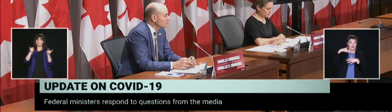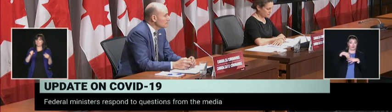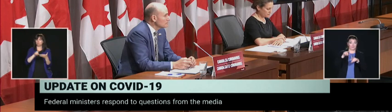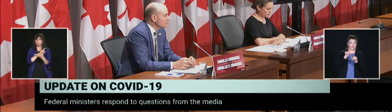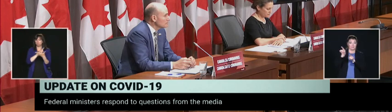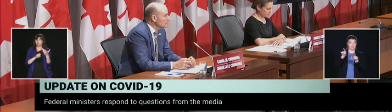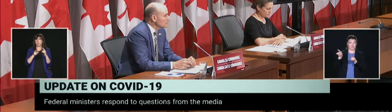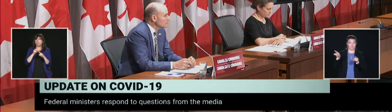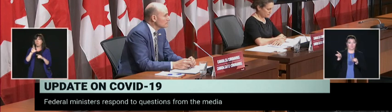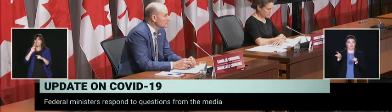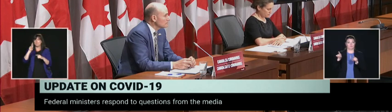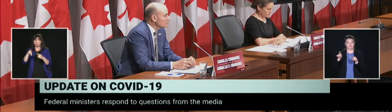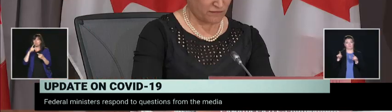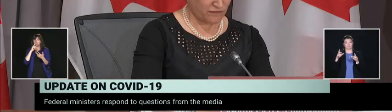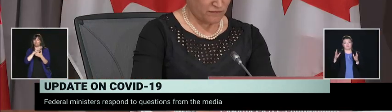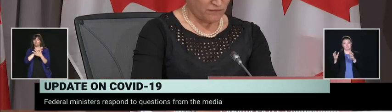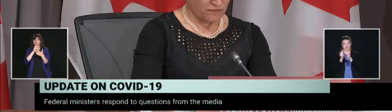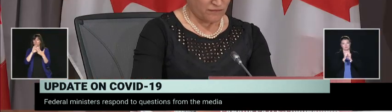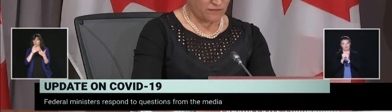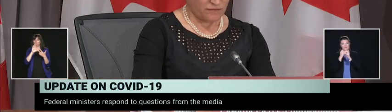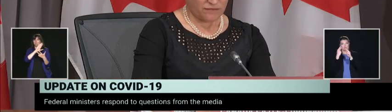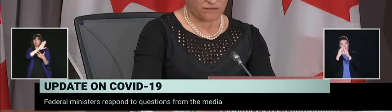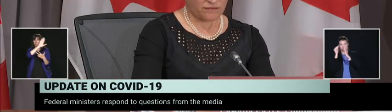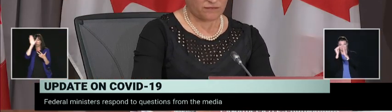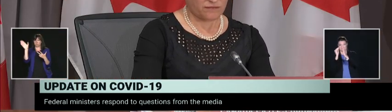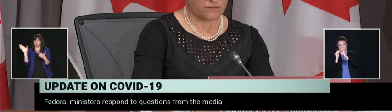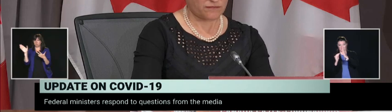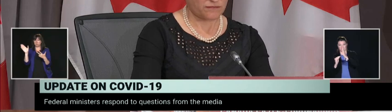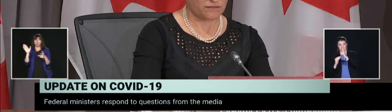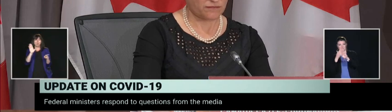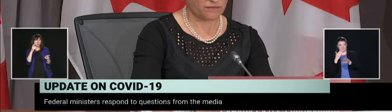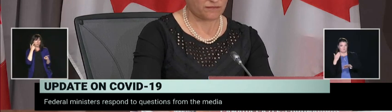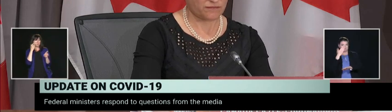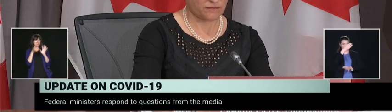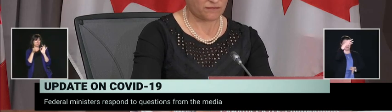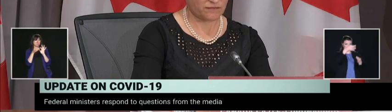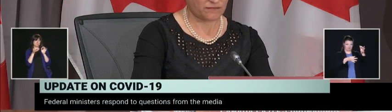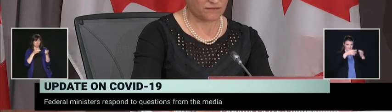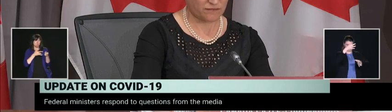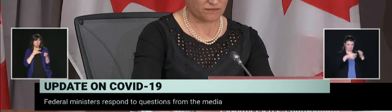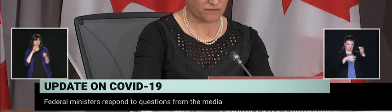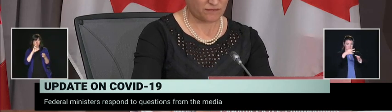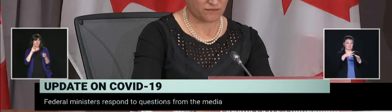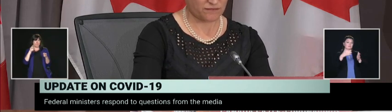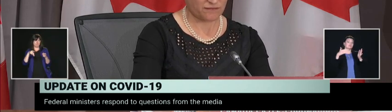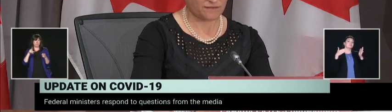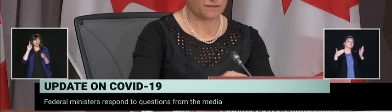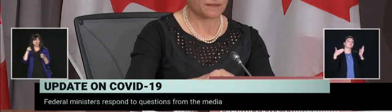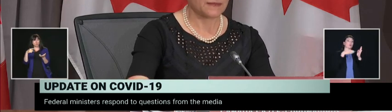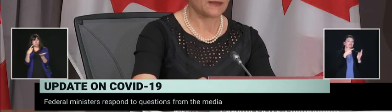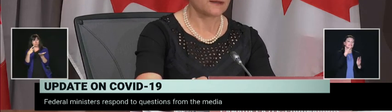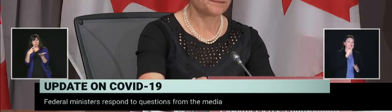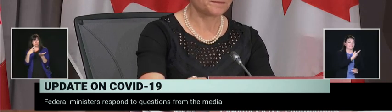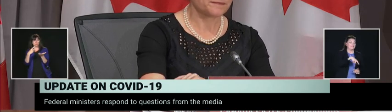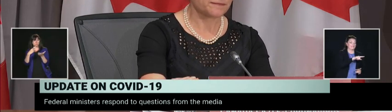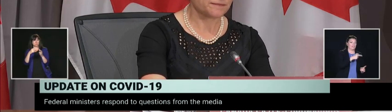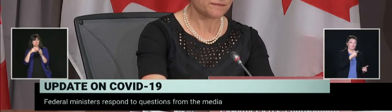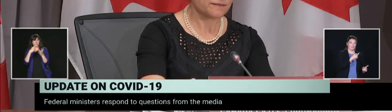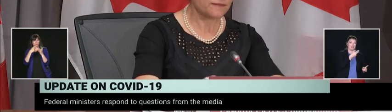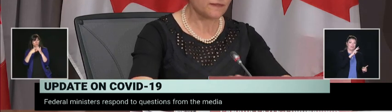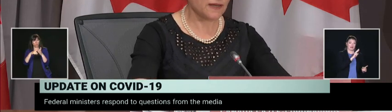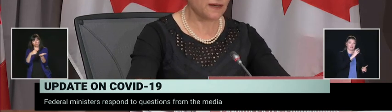territories. Given what you just said on that topic, do you think the RCMP should negotiate a settlement in that case?